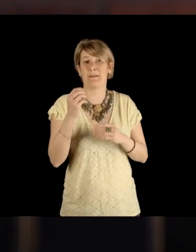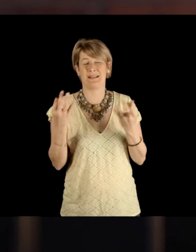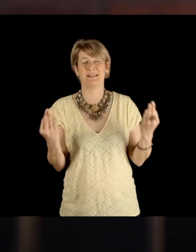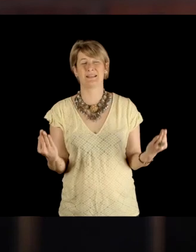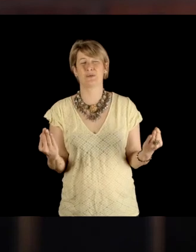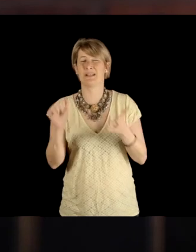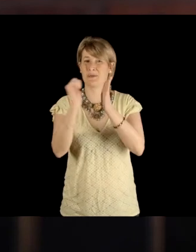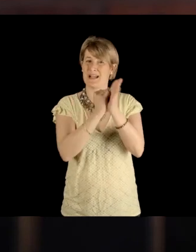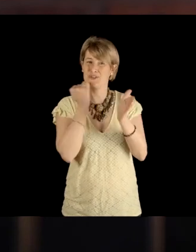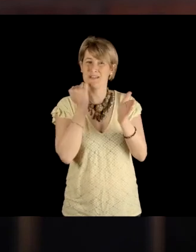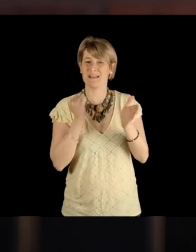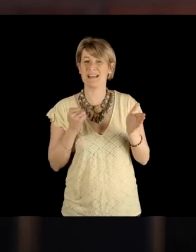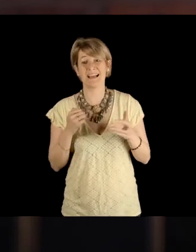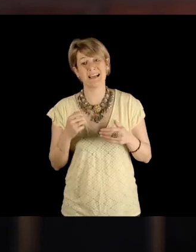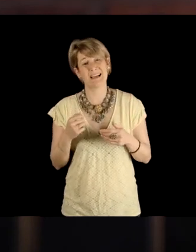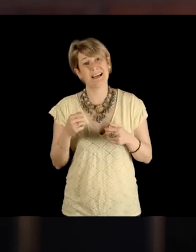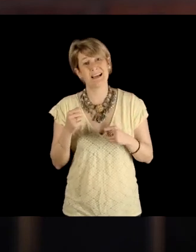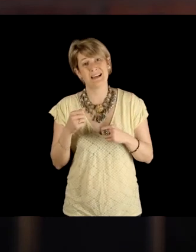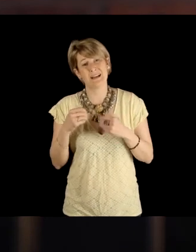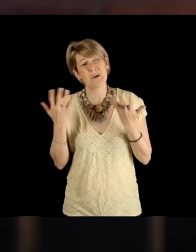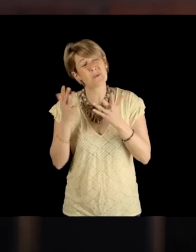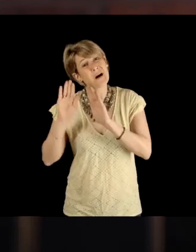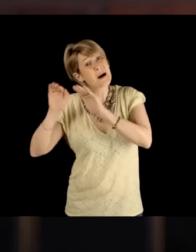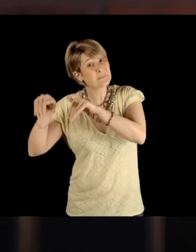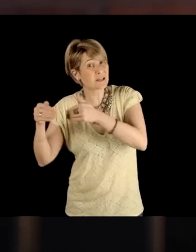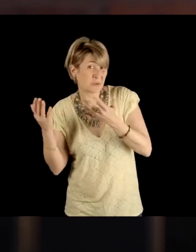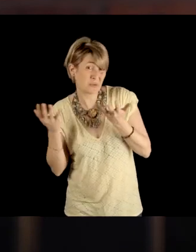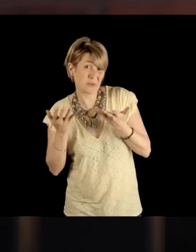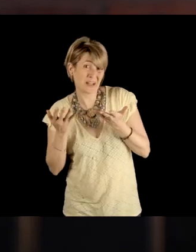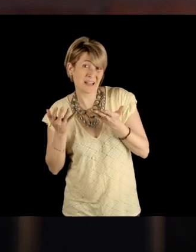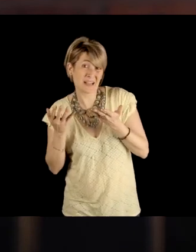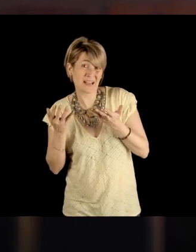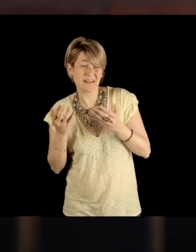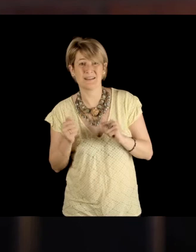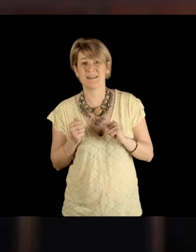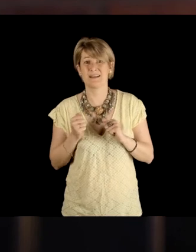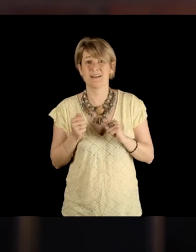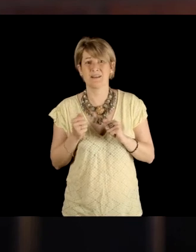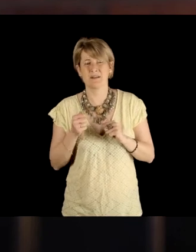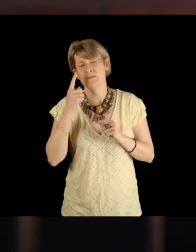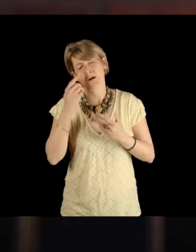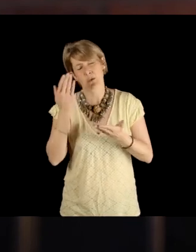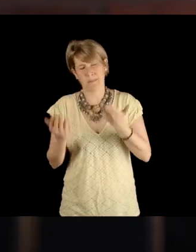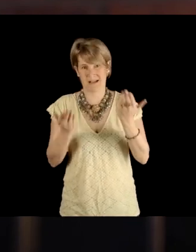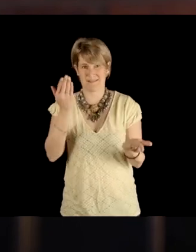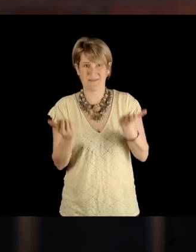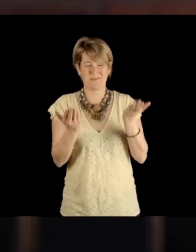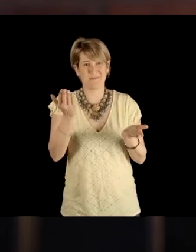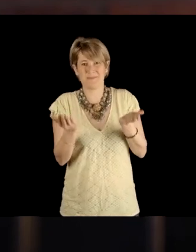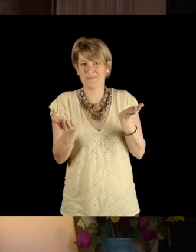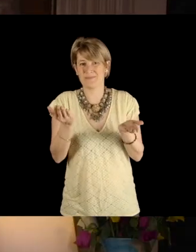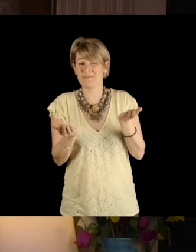Paying attention to particular thing that you intend to remove, actually you will reinforce that particular impression. So,